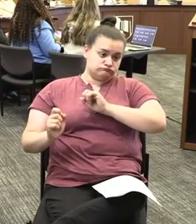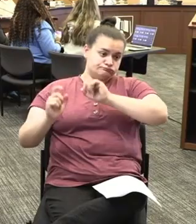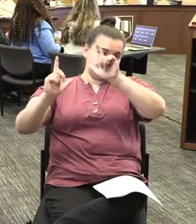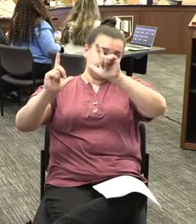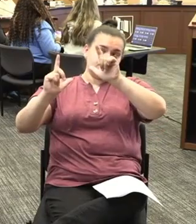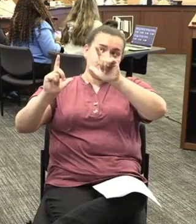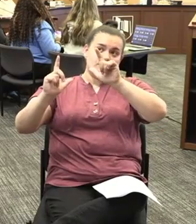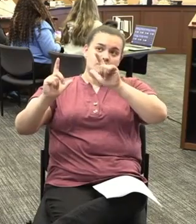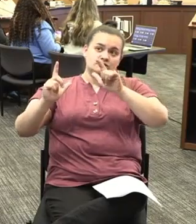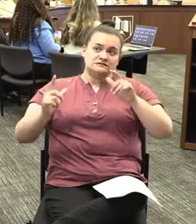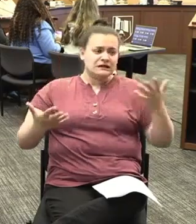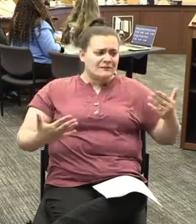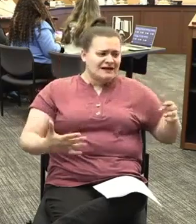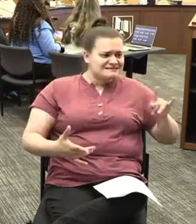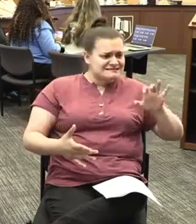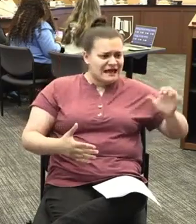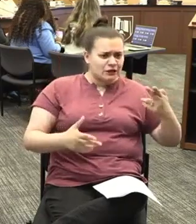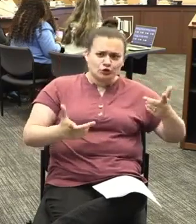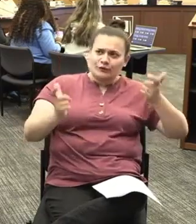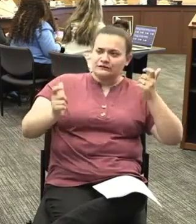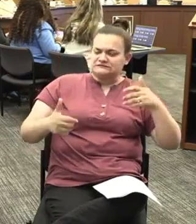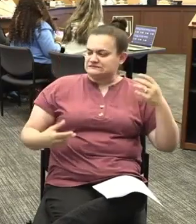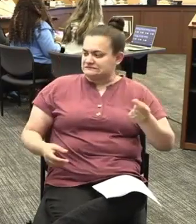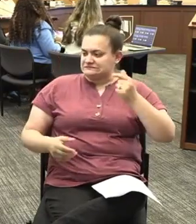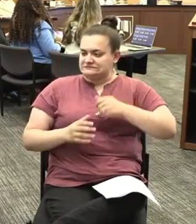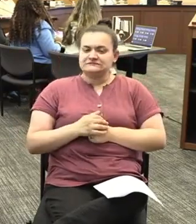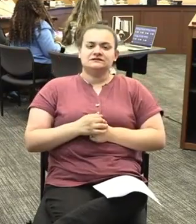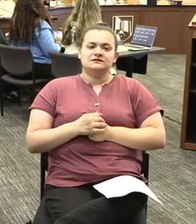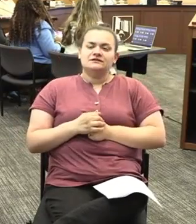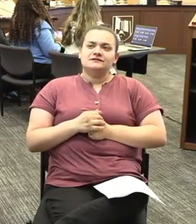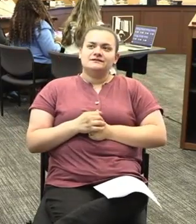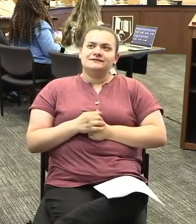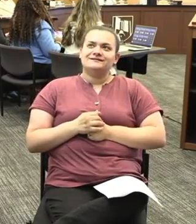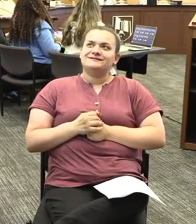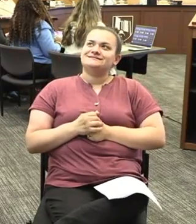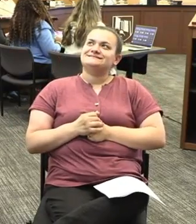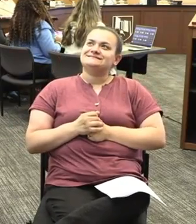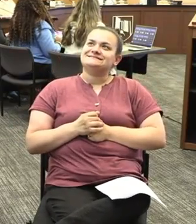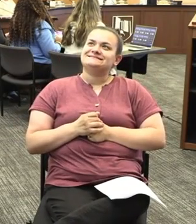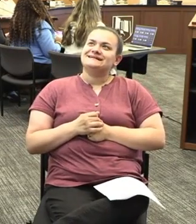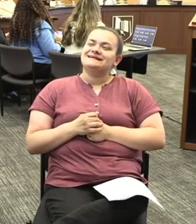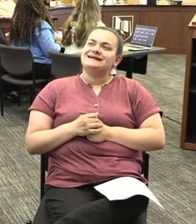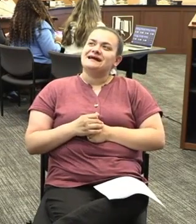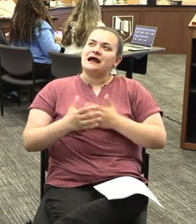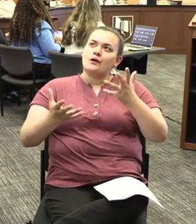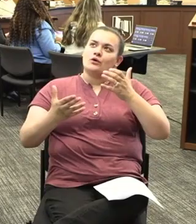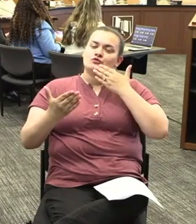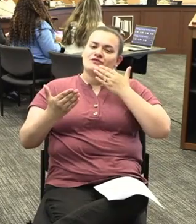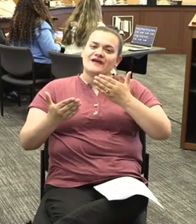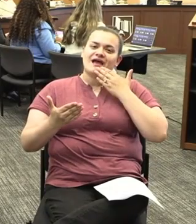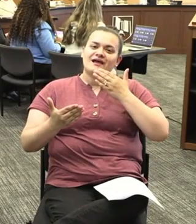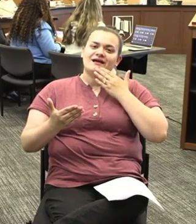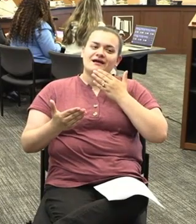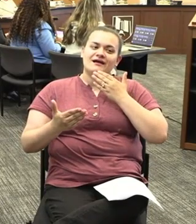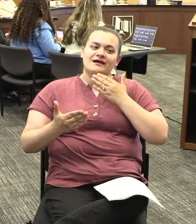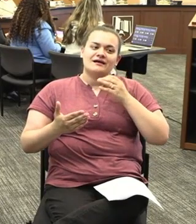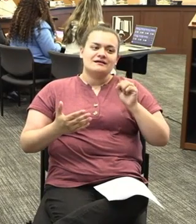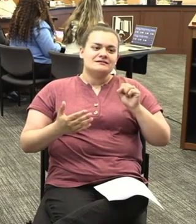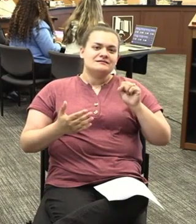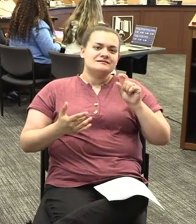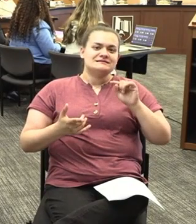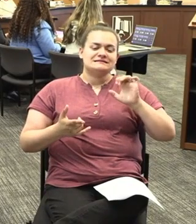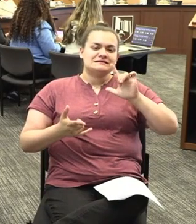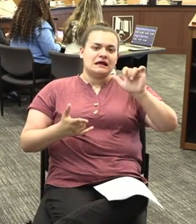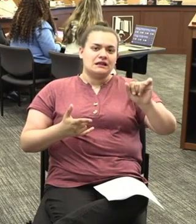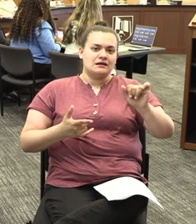presentation up, darn it, Zach, you're too quick. I want to thank Monique and Stella for being here